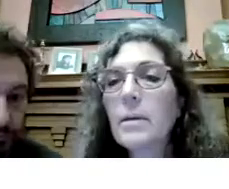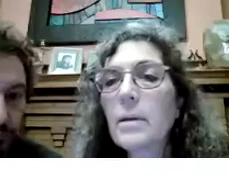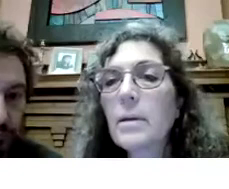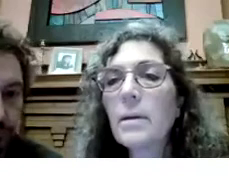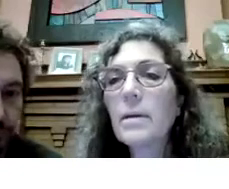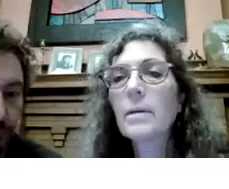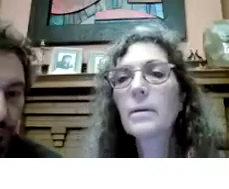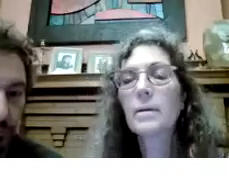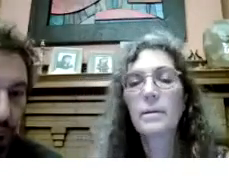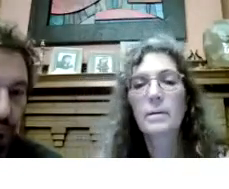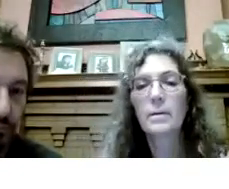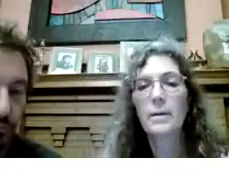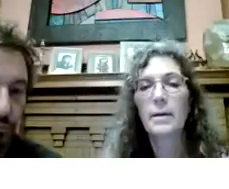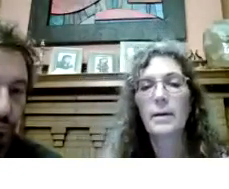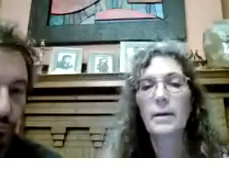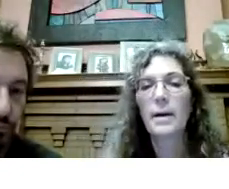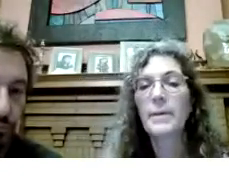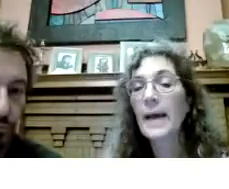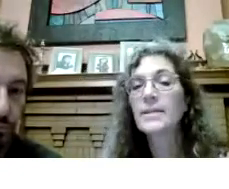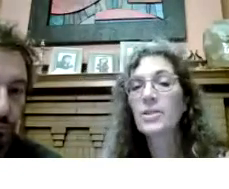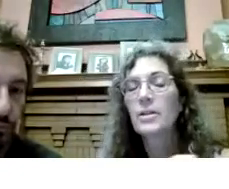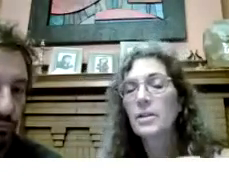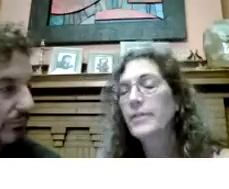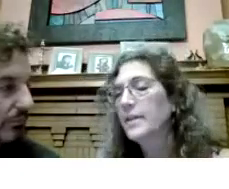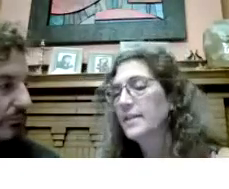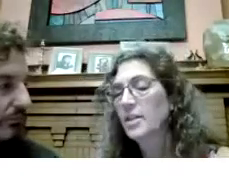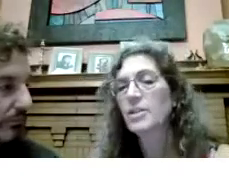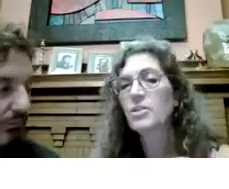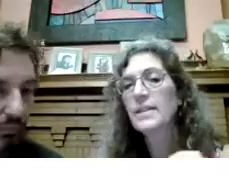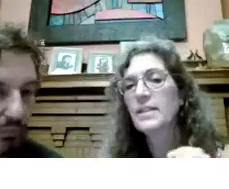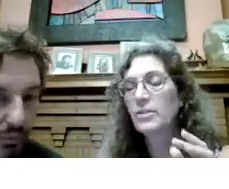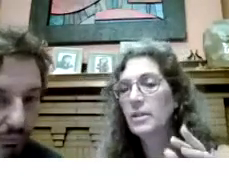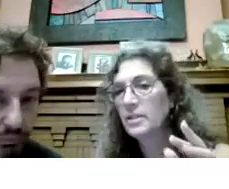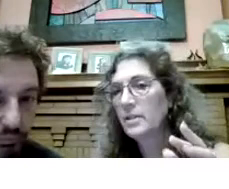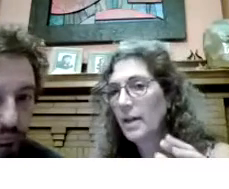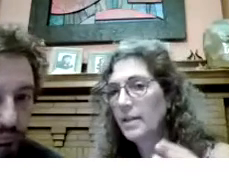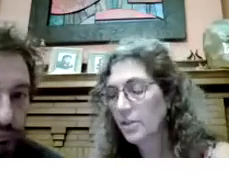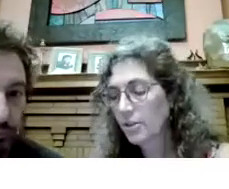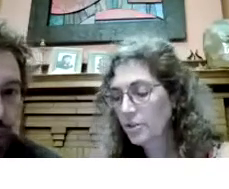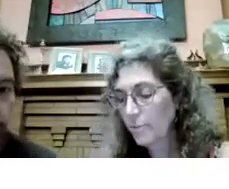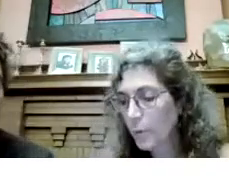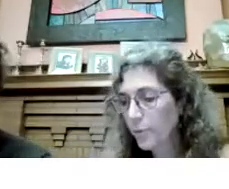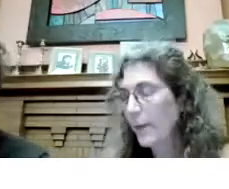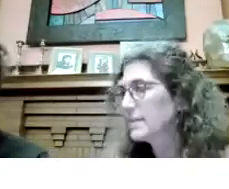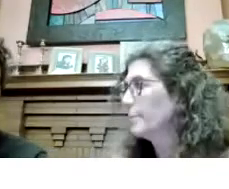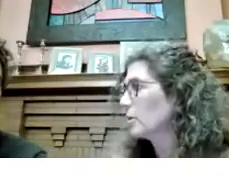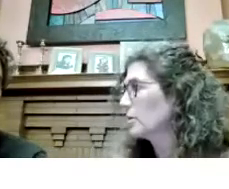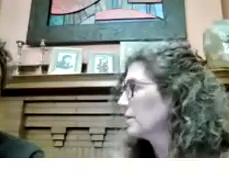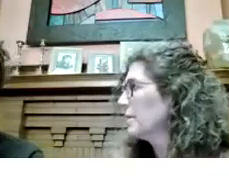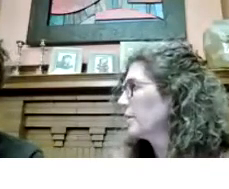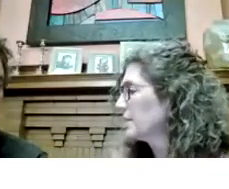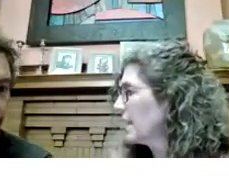lot. Normally what I do is I just totally claim the lane when we bike on Beacon to get to a